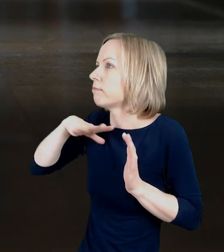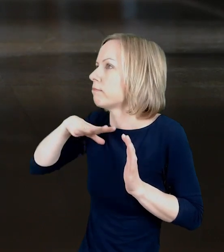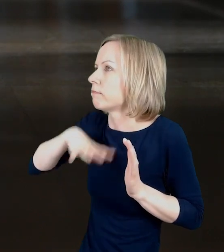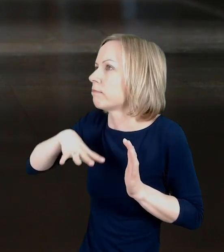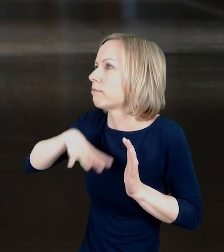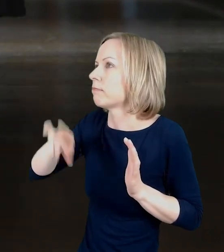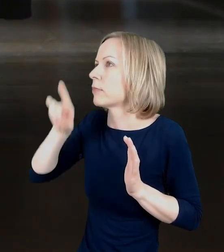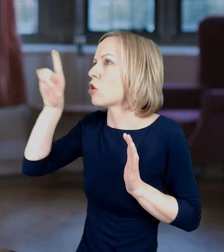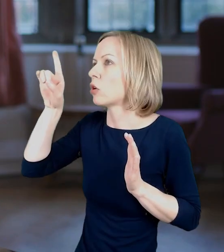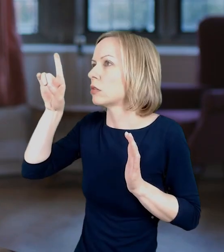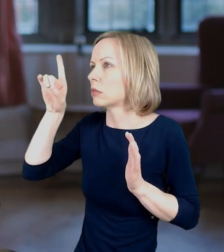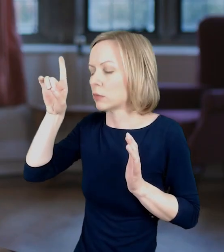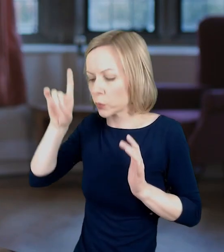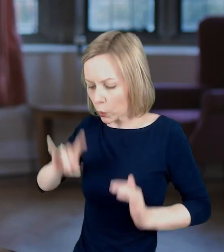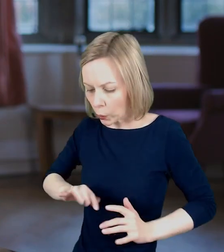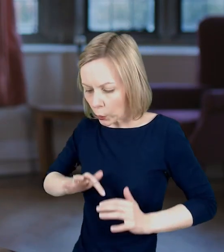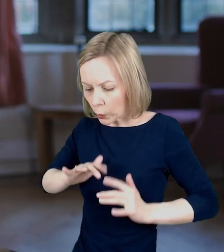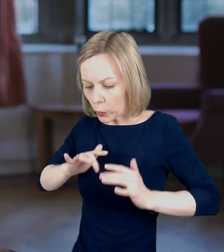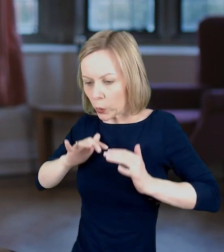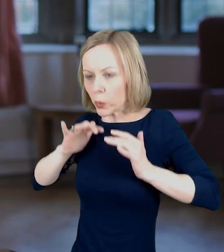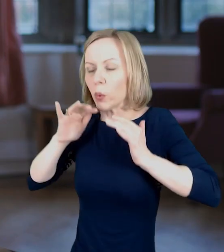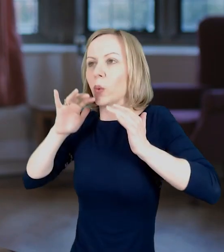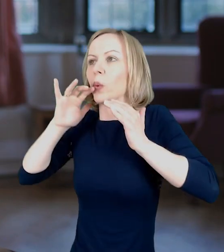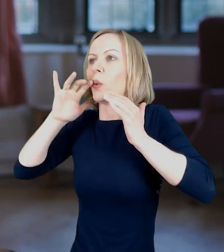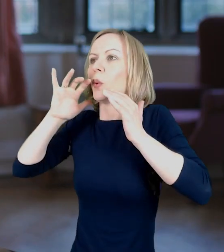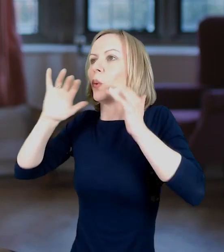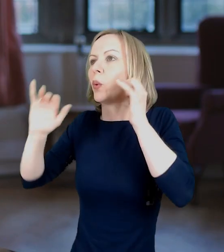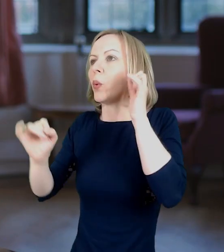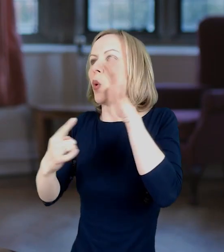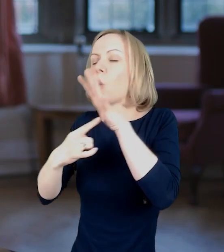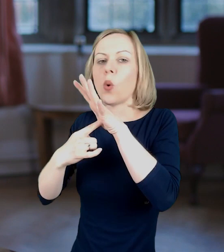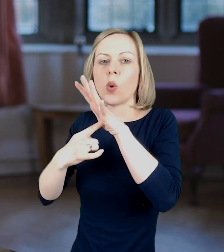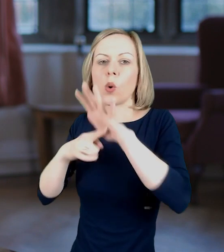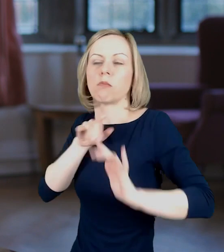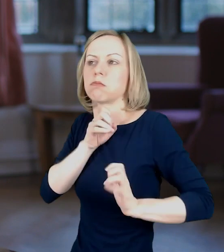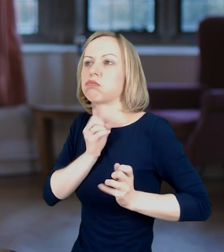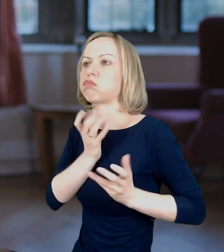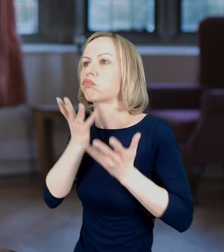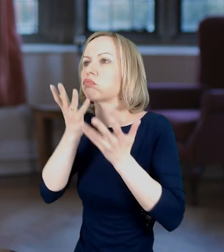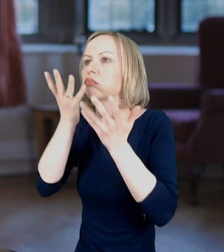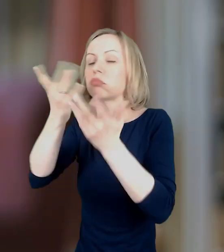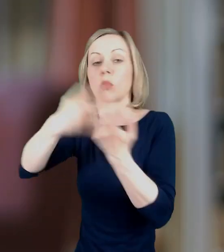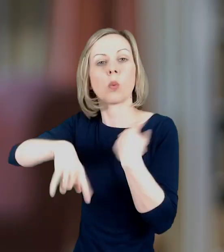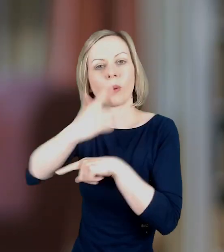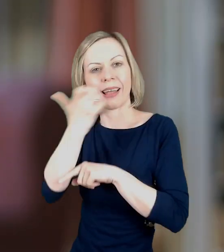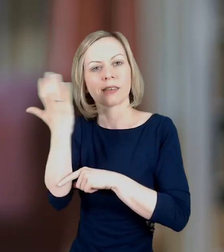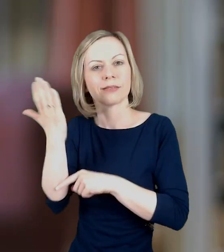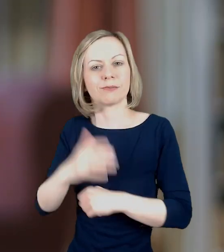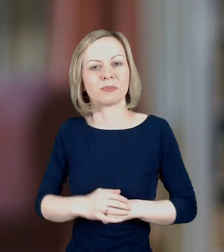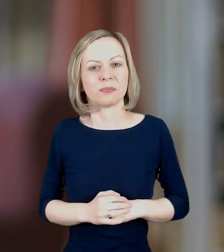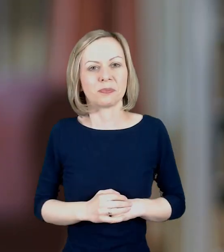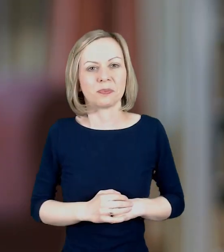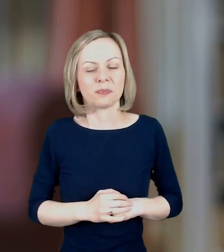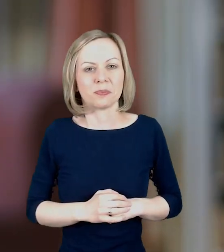to the surface of our hearts and minds, letting it express itself in us. What I